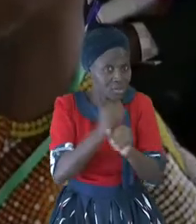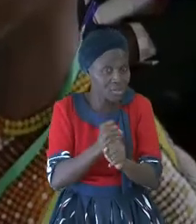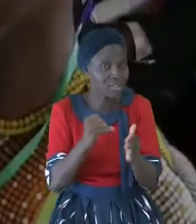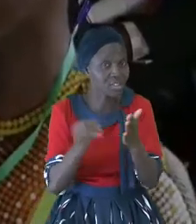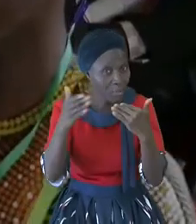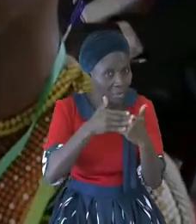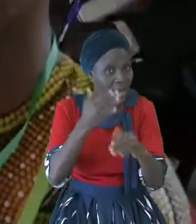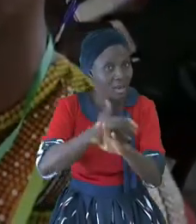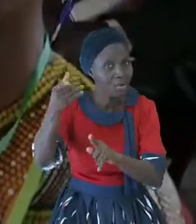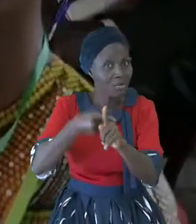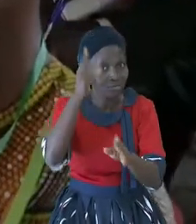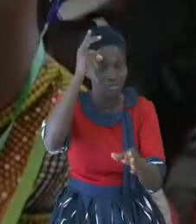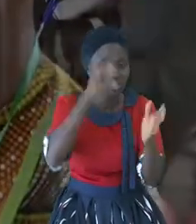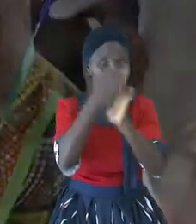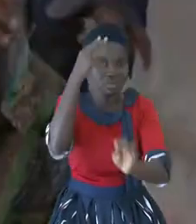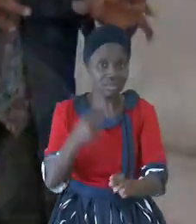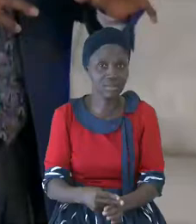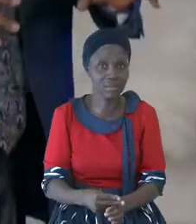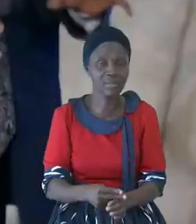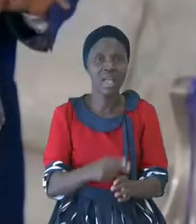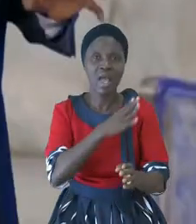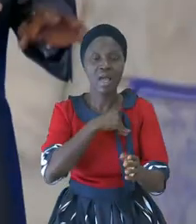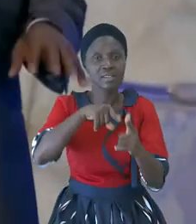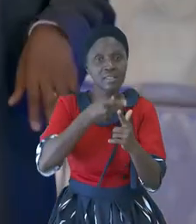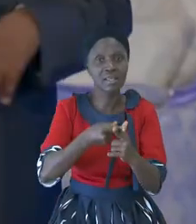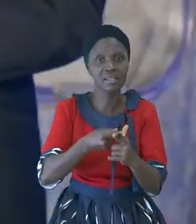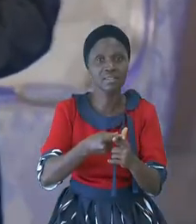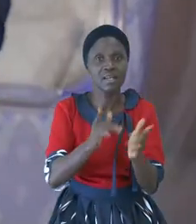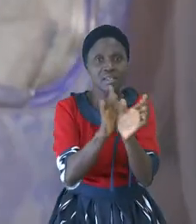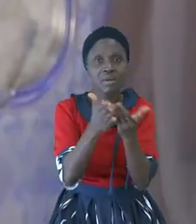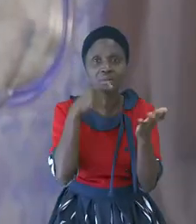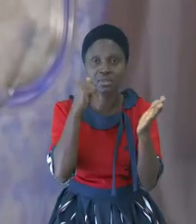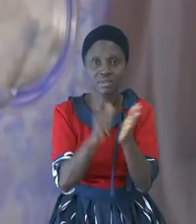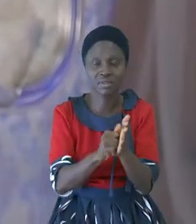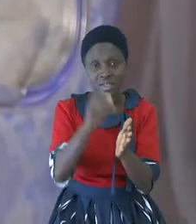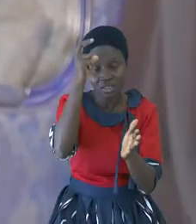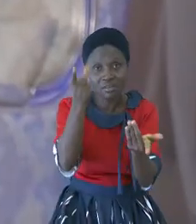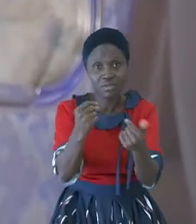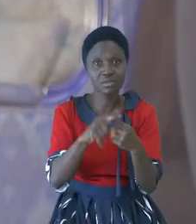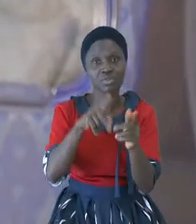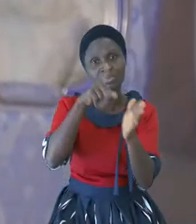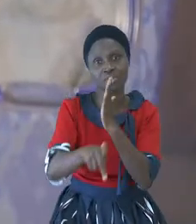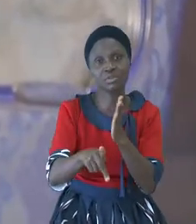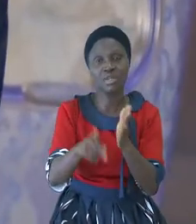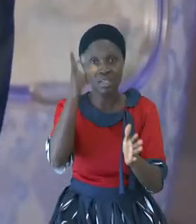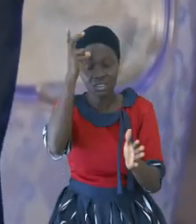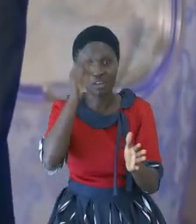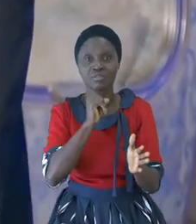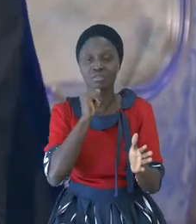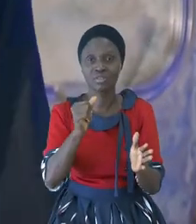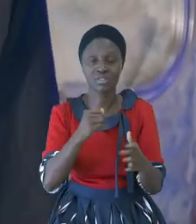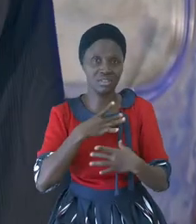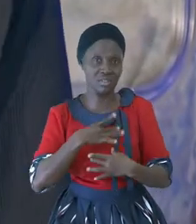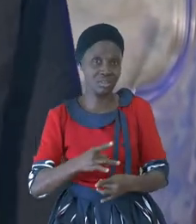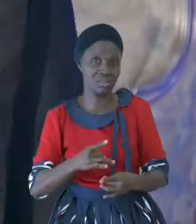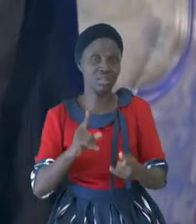it says, and to kill. It's not, the devil is not interested in just killing somebody in the physical.